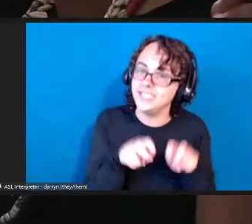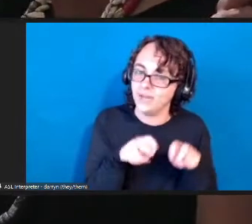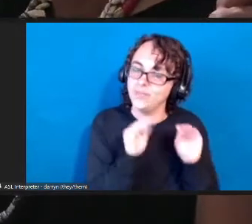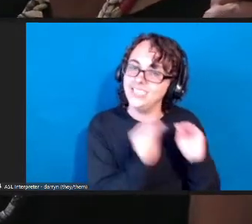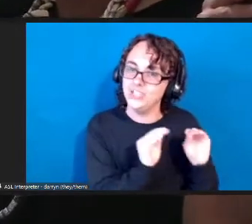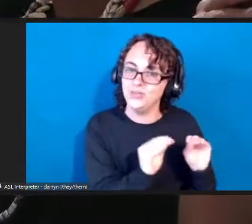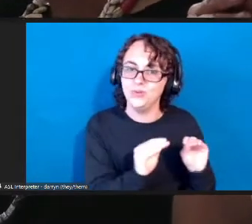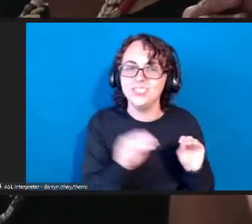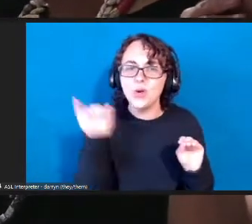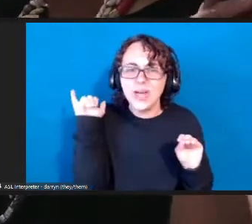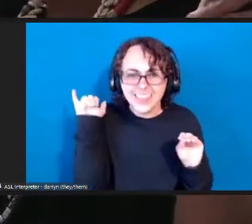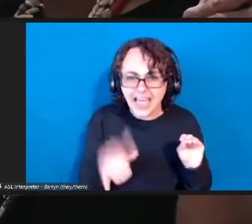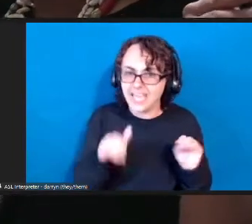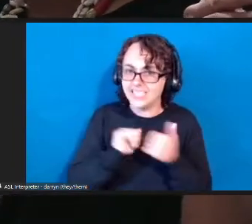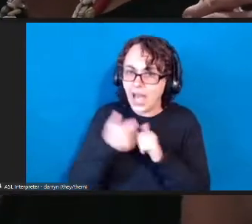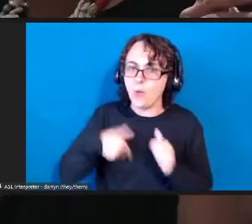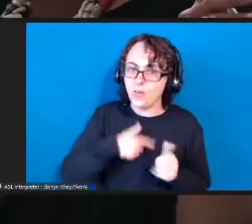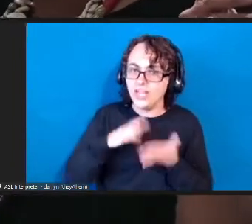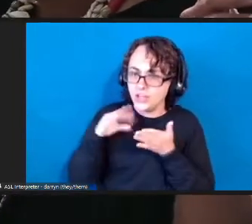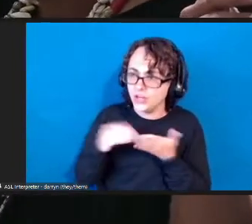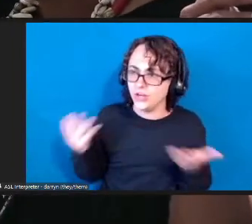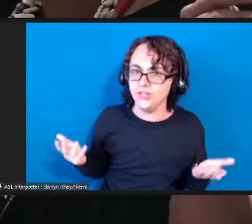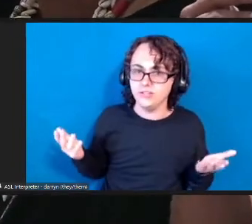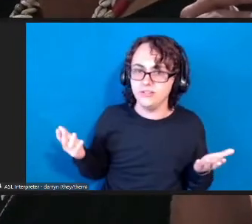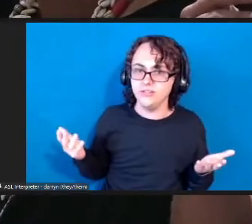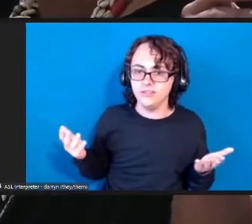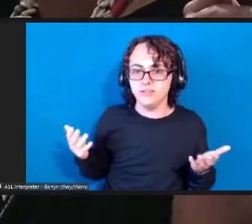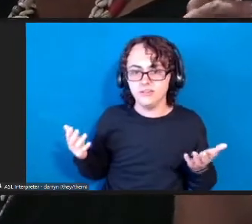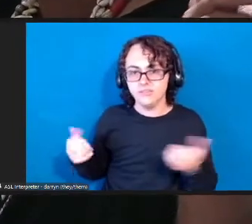saying? That's how it's learned. Yeah. So